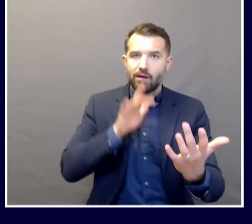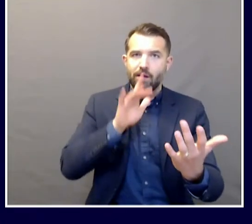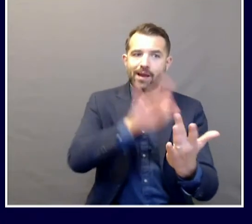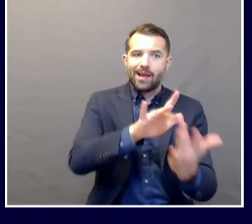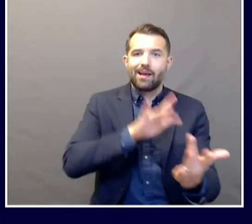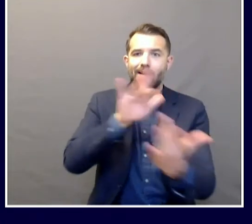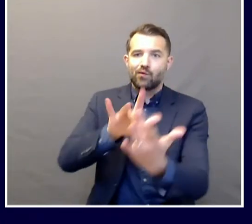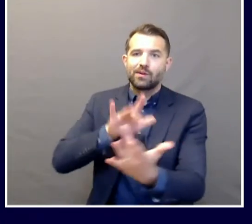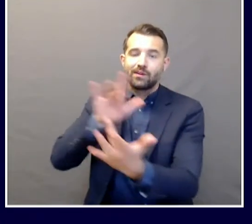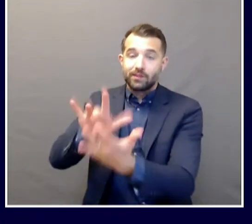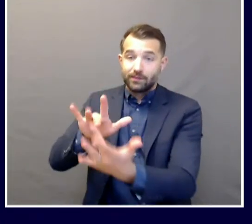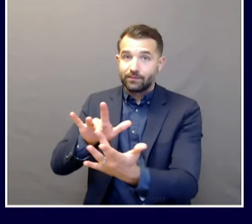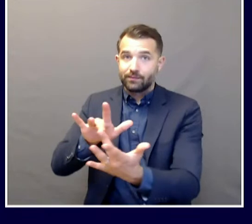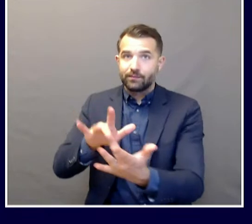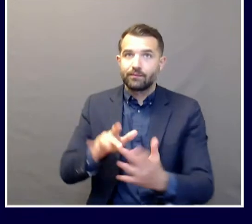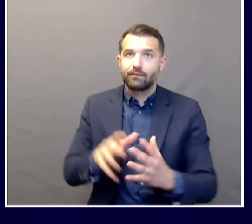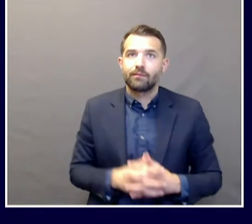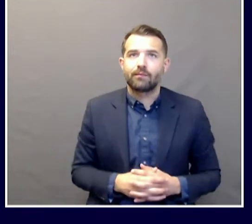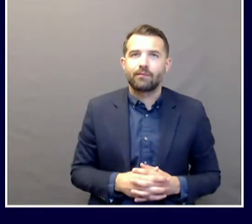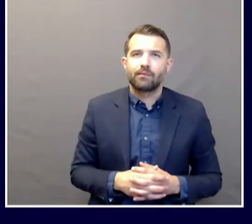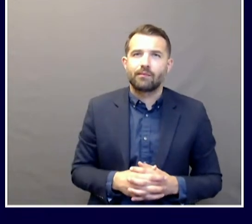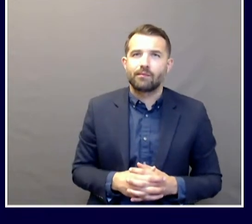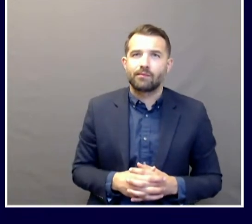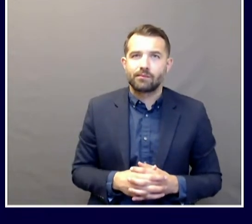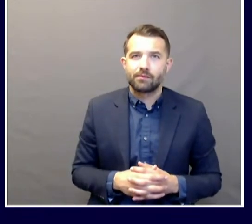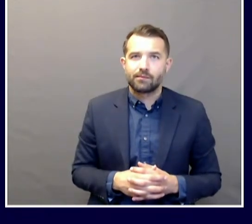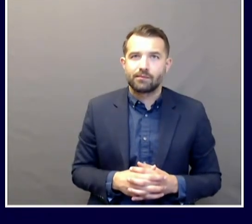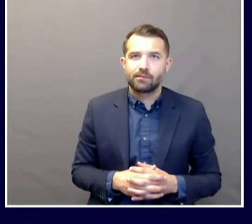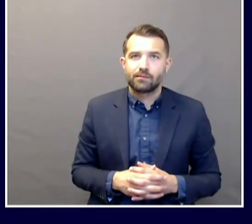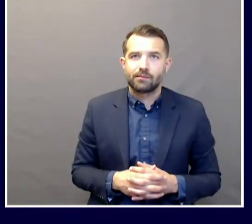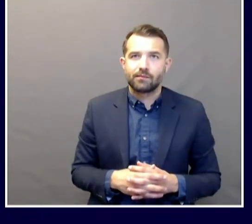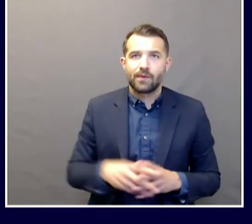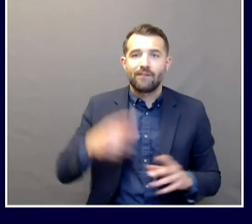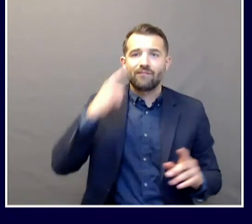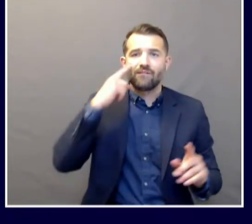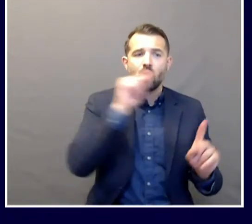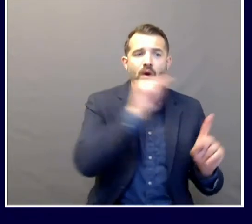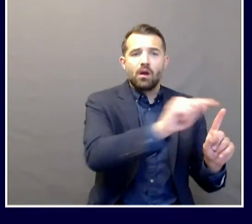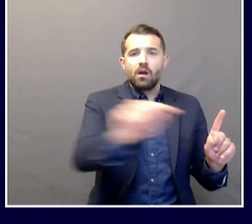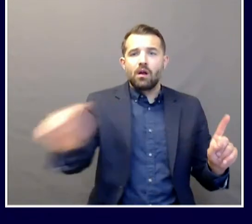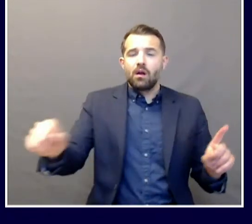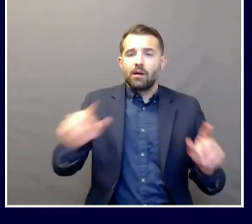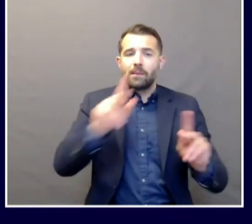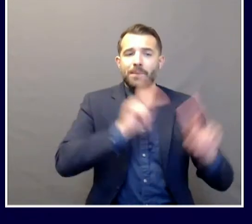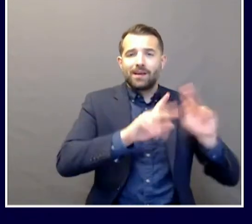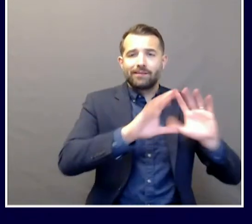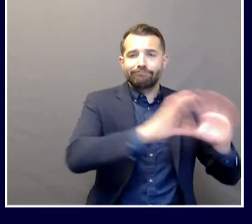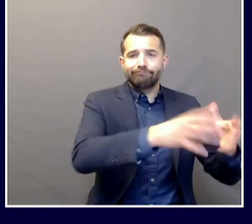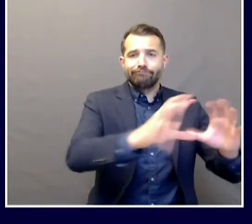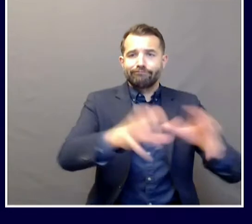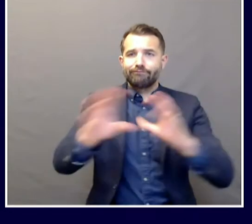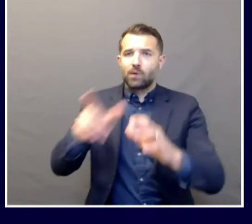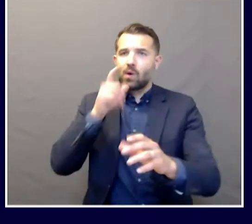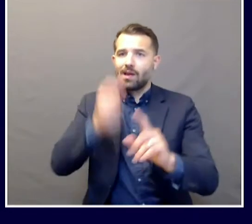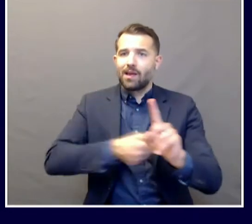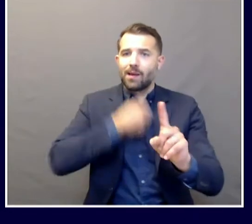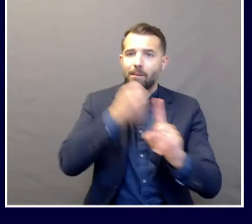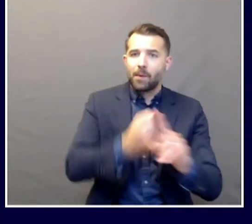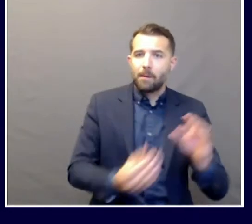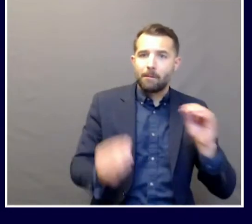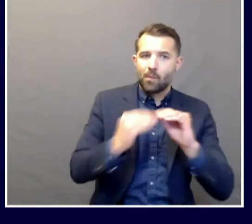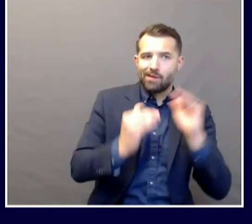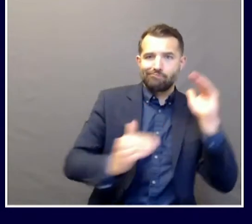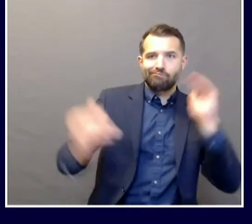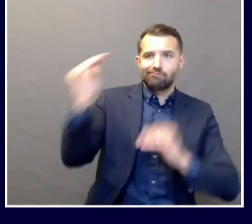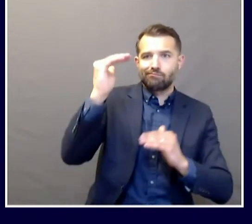the populations who are disproportionately impacted by COVID are getting word about the vaccine and getting to where they